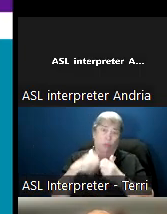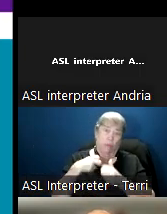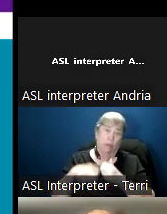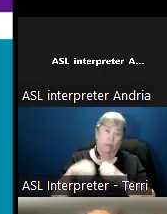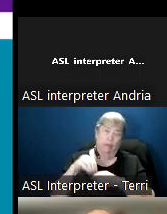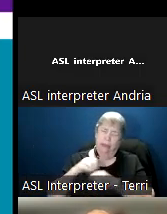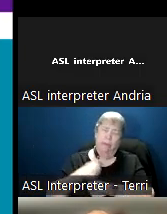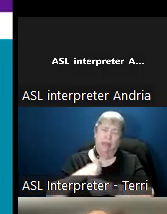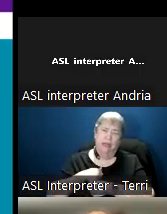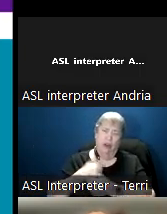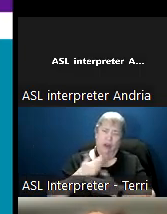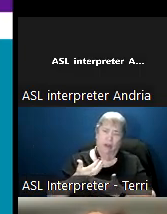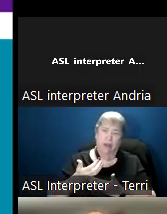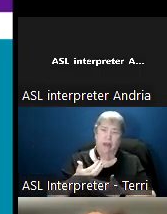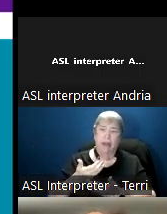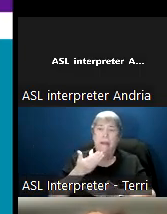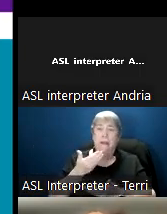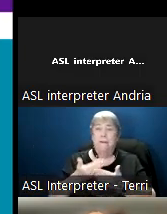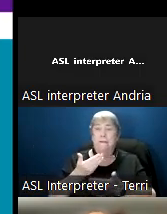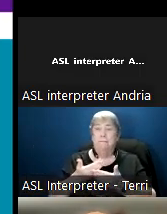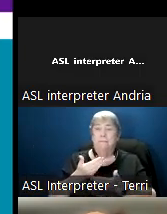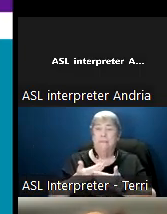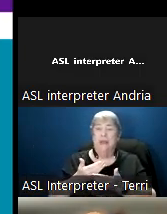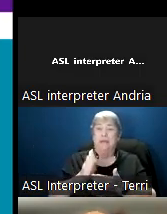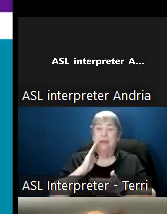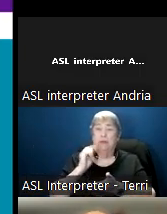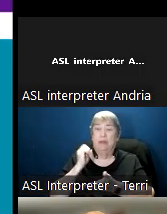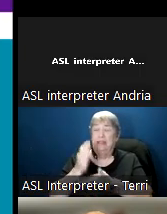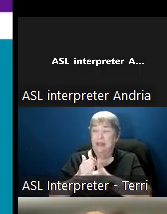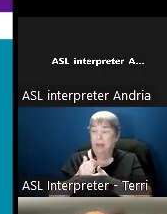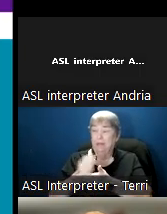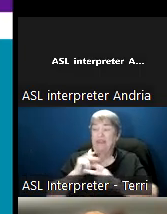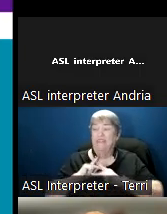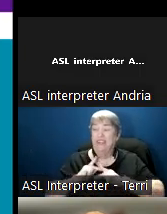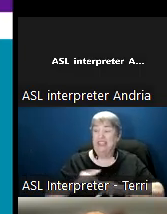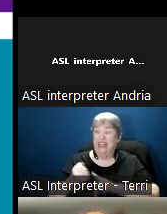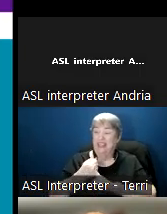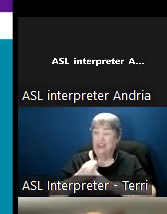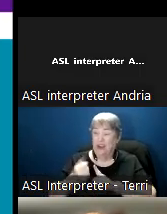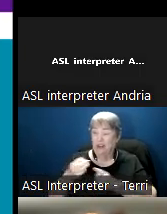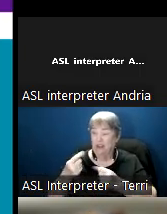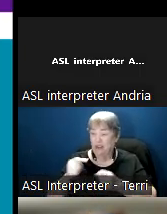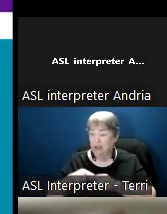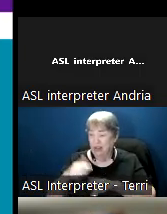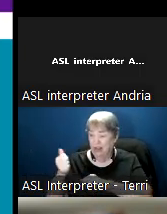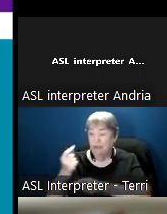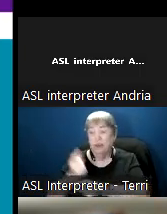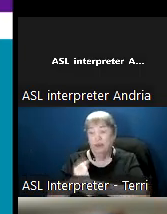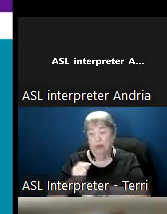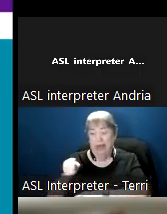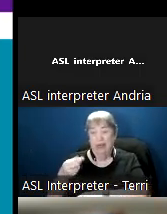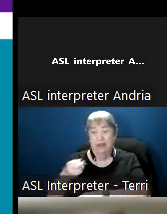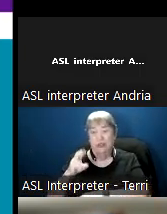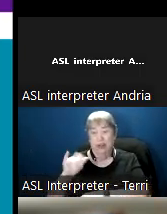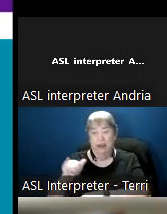they might be stalked and physically assaulted after attempting to leave, or worse, Sherry. Yes, yeah, this time around. Yeah. So